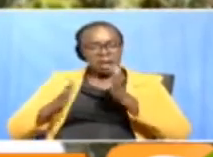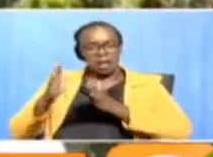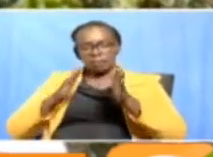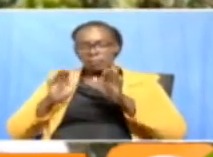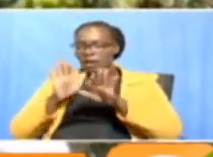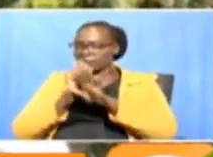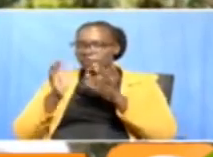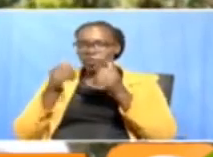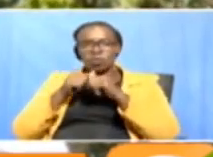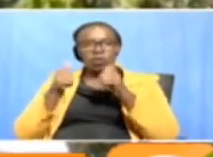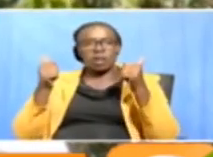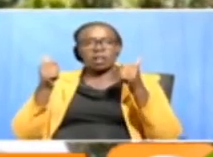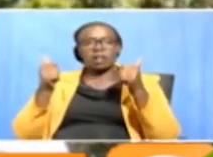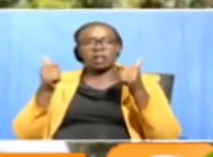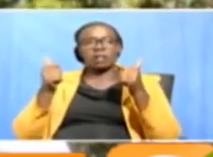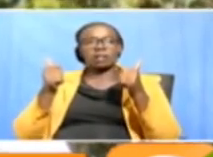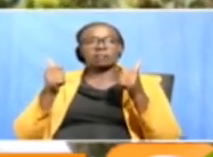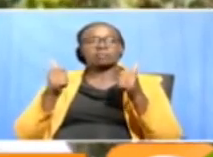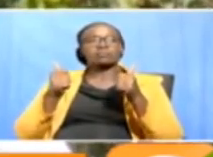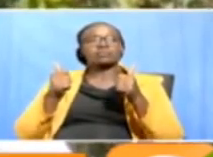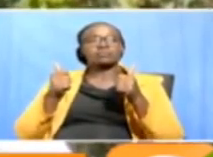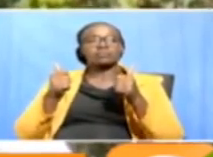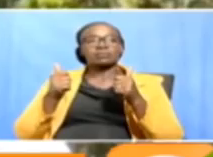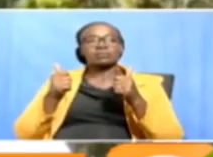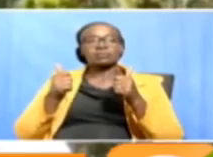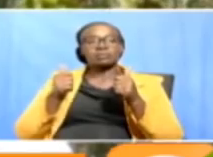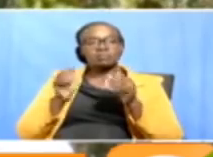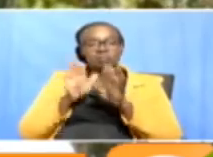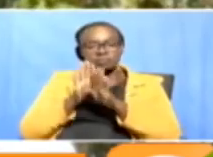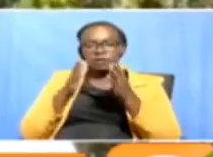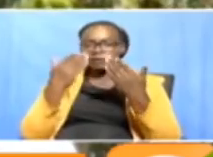place. All the trainings have been completed.